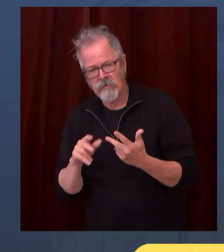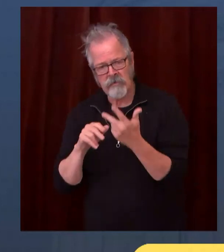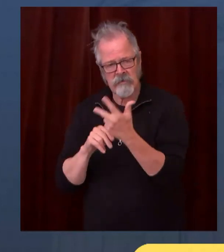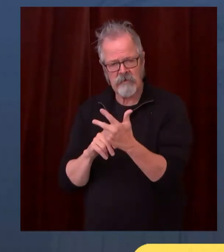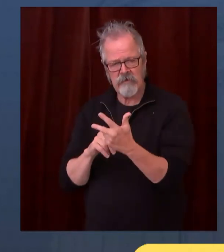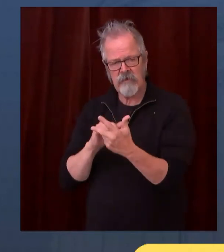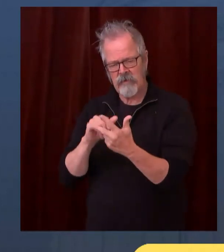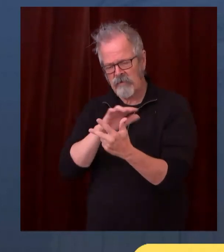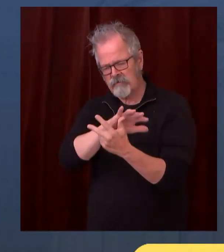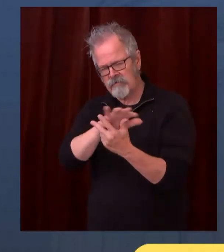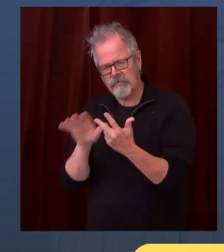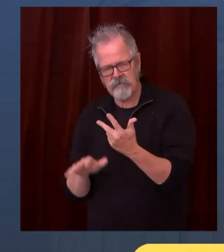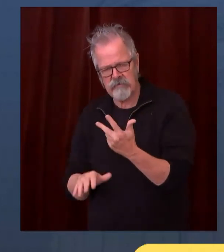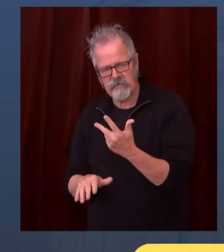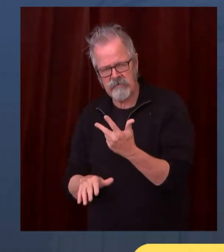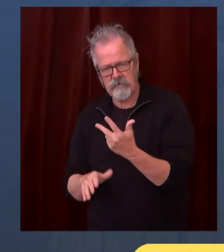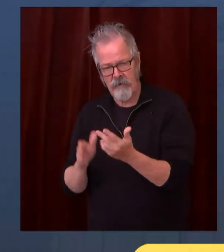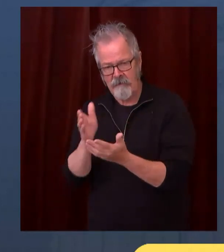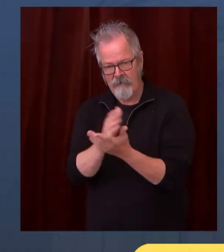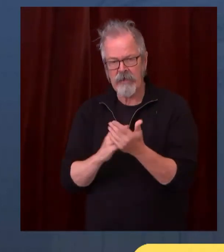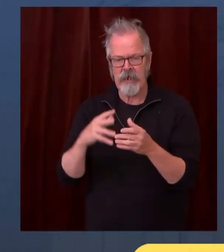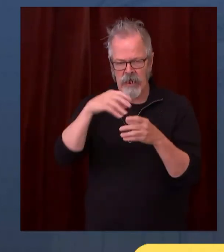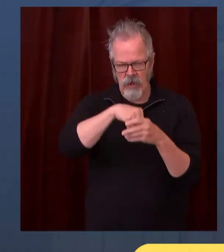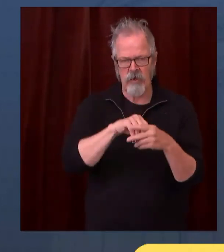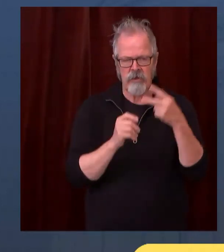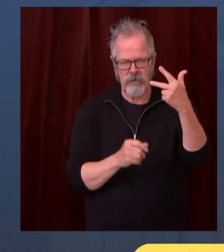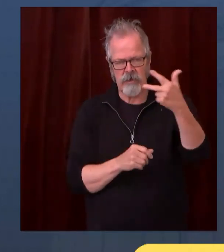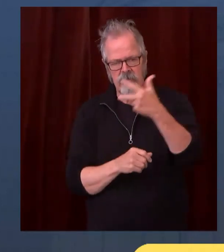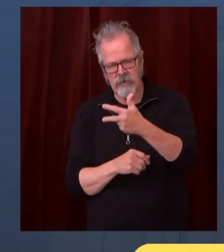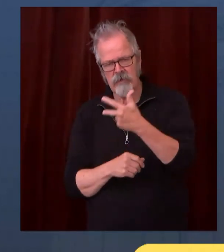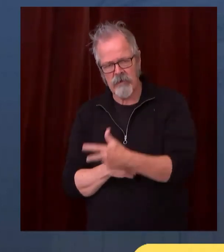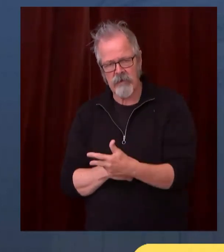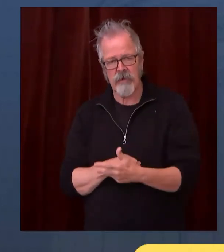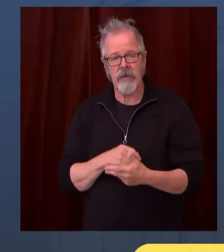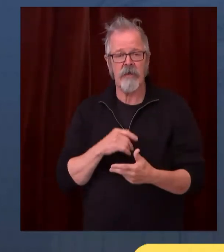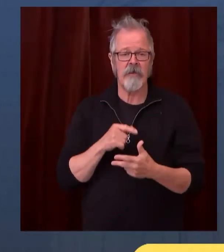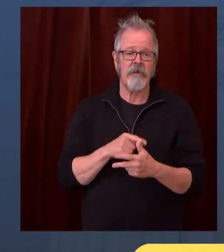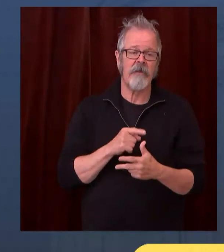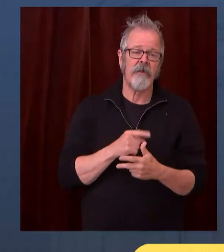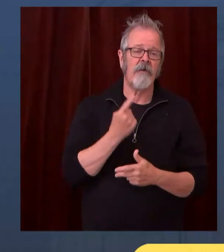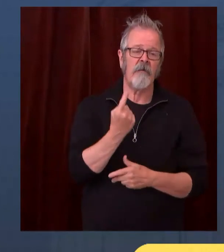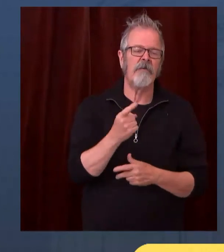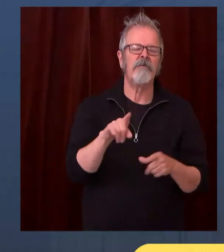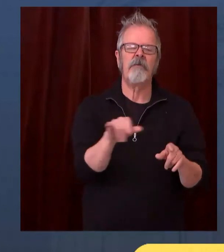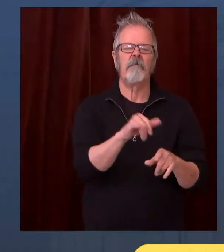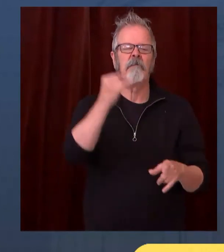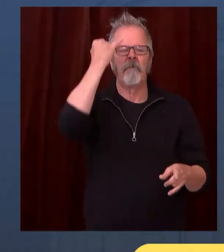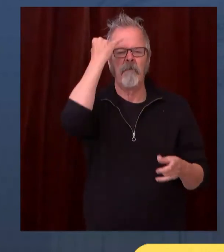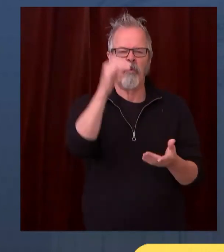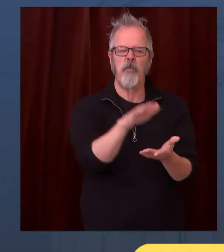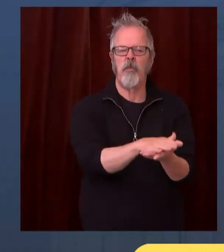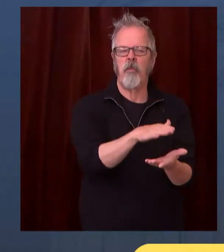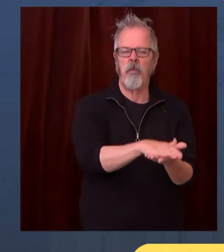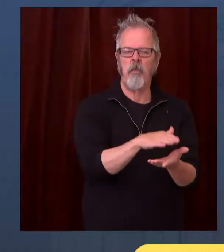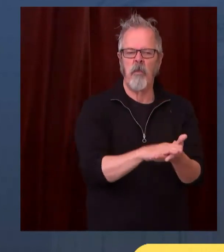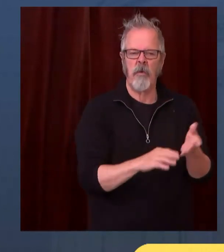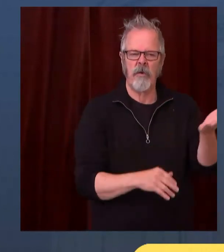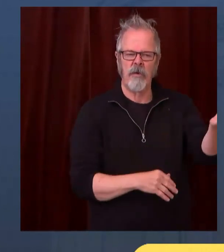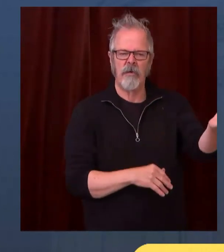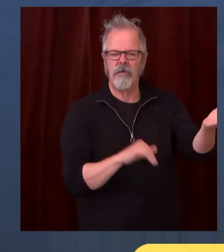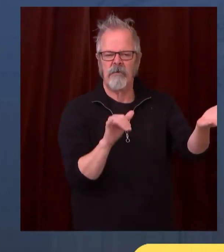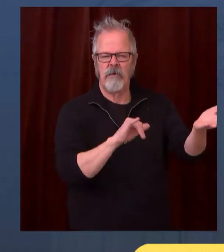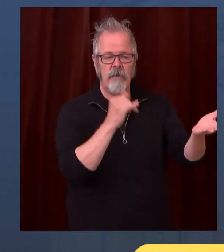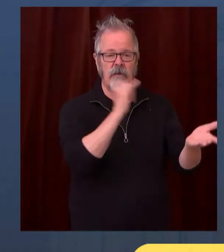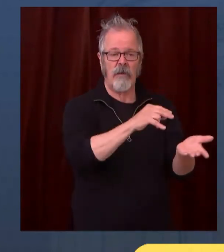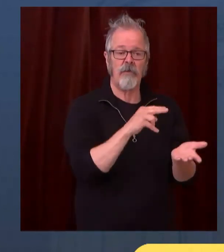than 75 cases per 100,000 for 2 weeks. A moderate, which would take us into phase